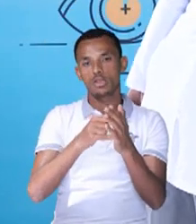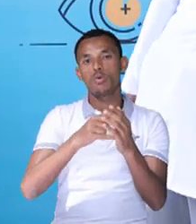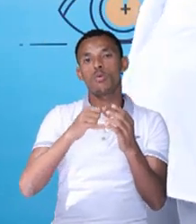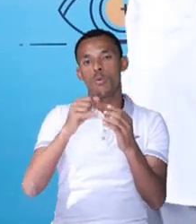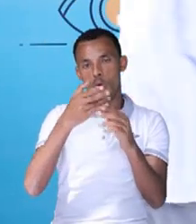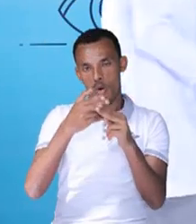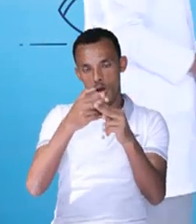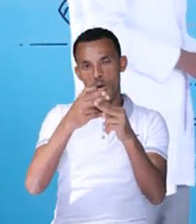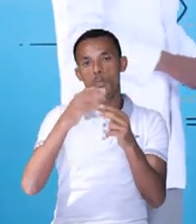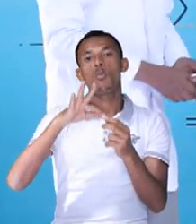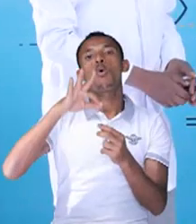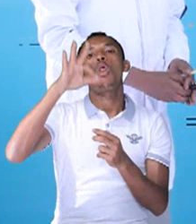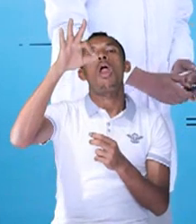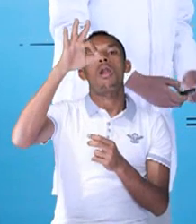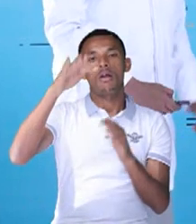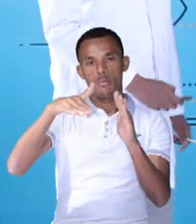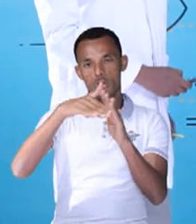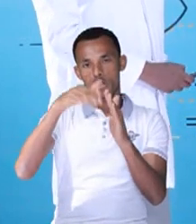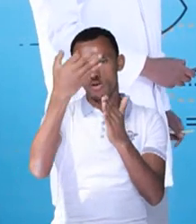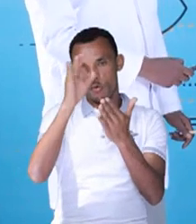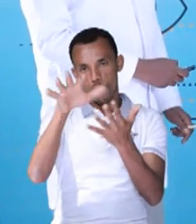representation of a complex number.